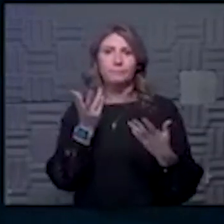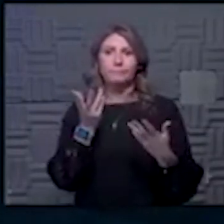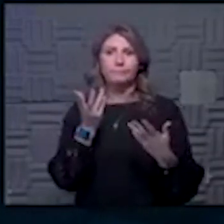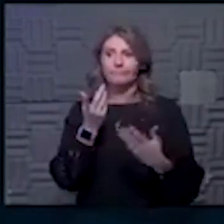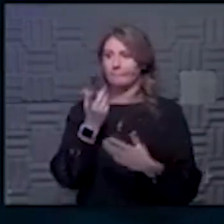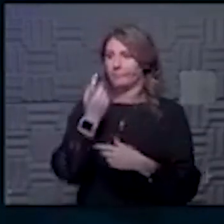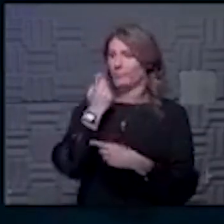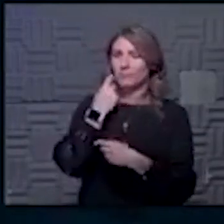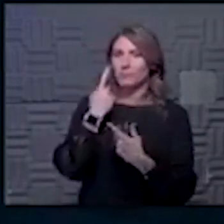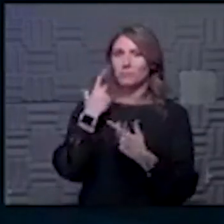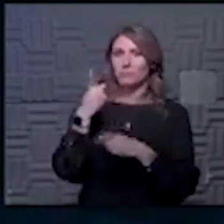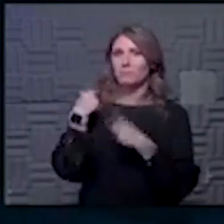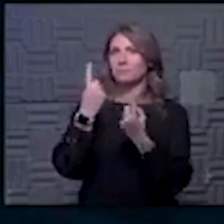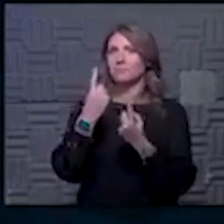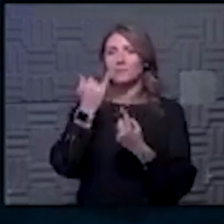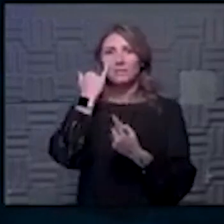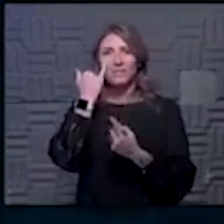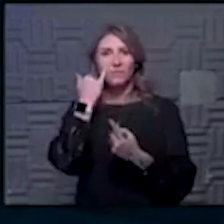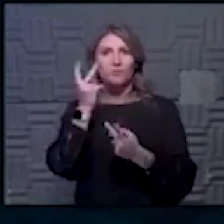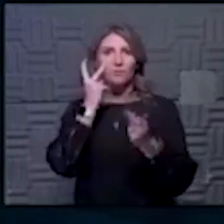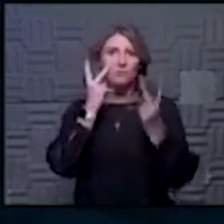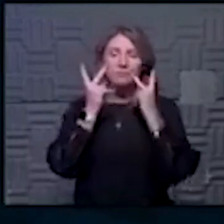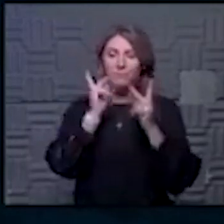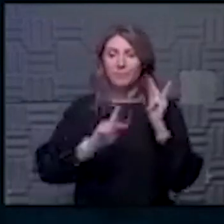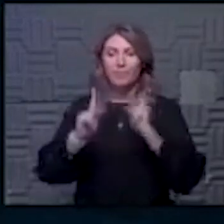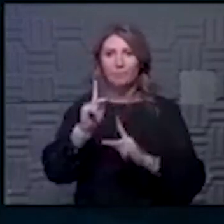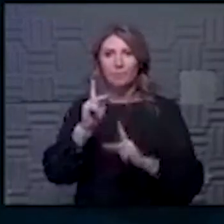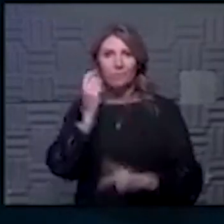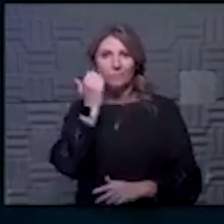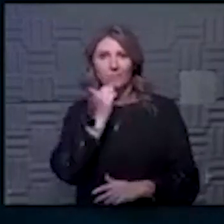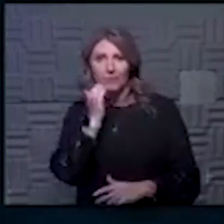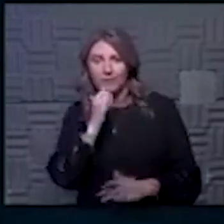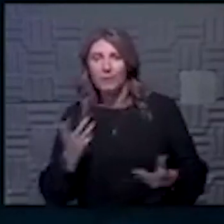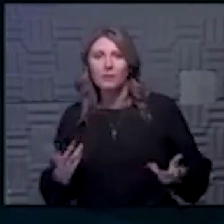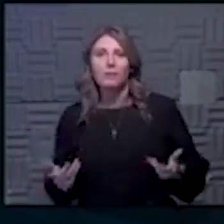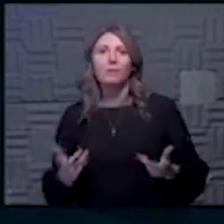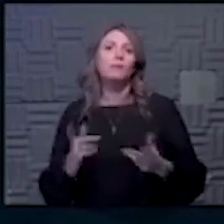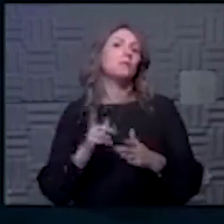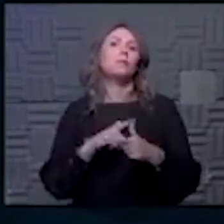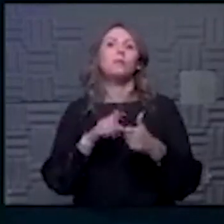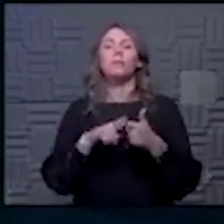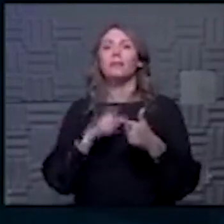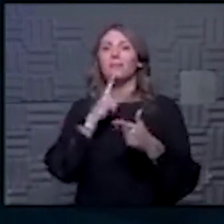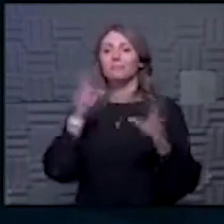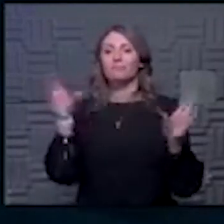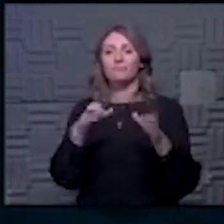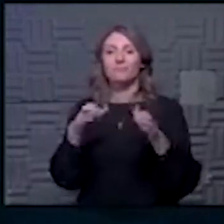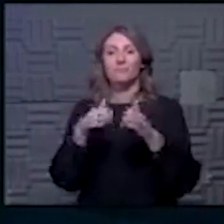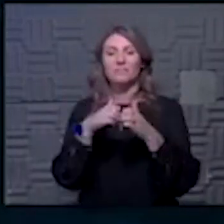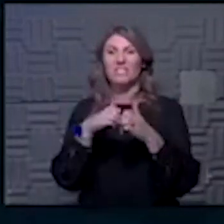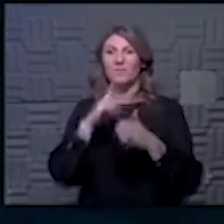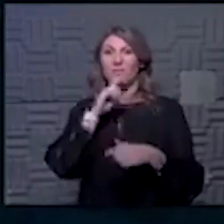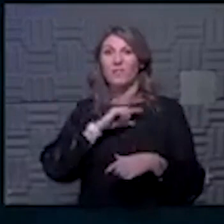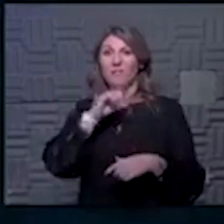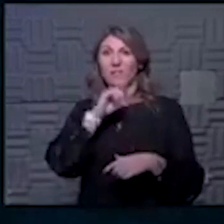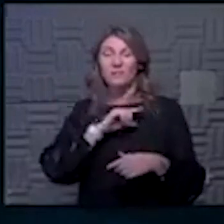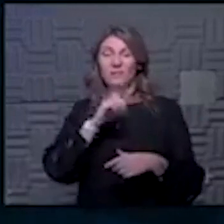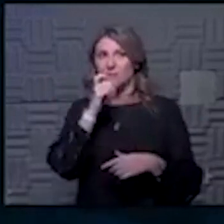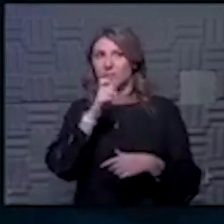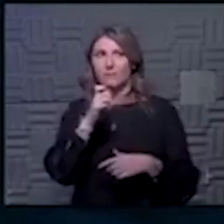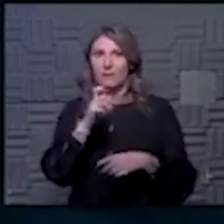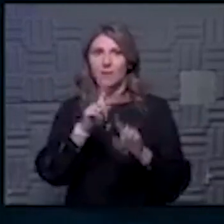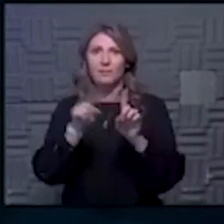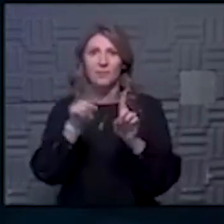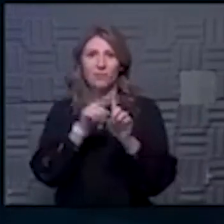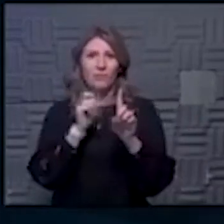over time. If you're seeing people on a regular basis, then I think getting together for Thanksgiving probably isn't much different than what